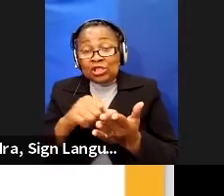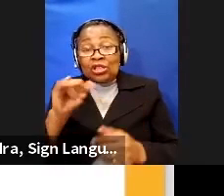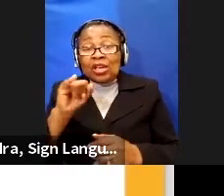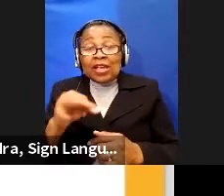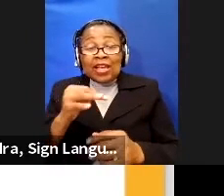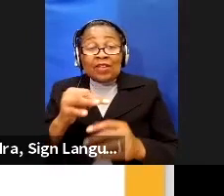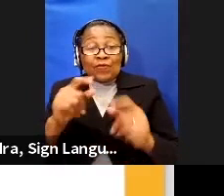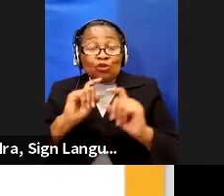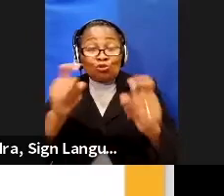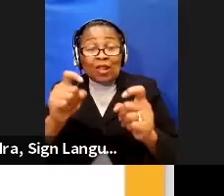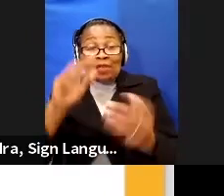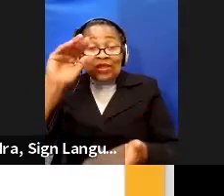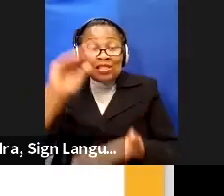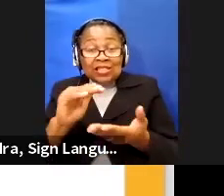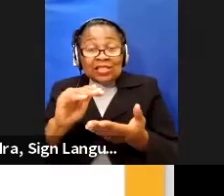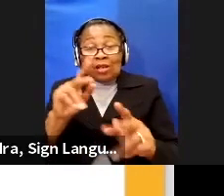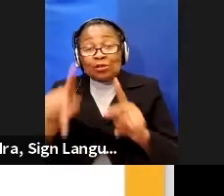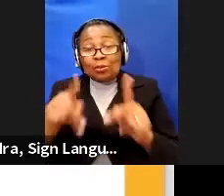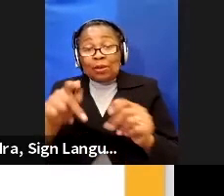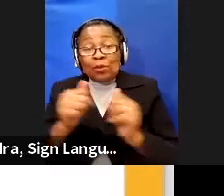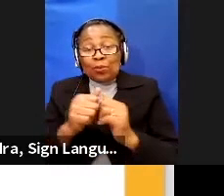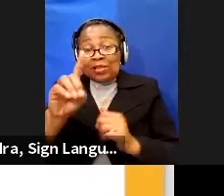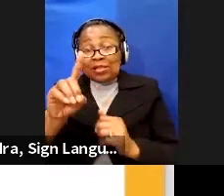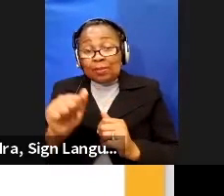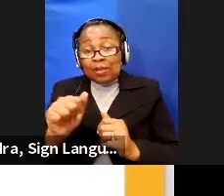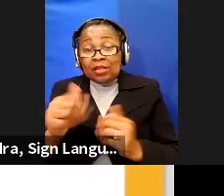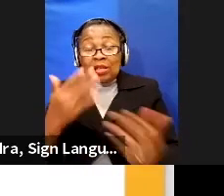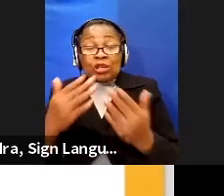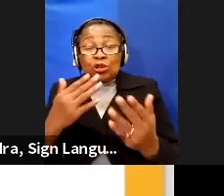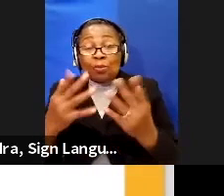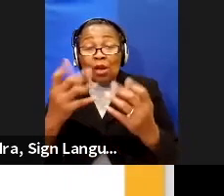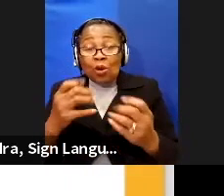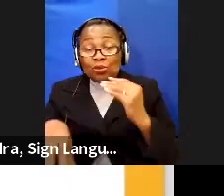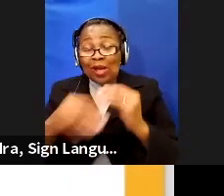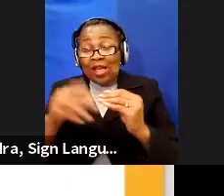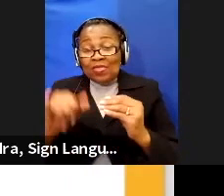have a disability, you may want to put that information on there. I know like in